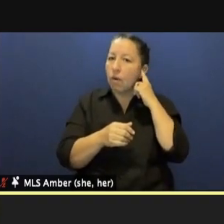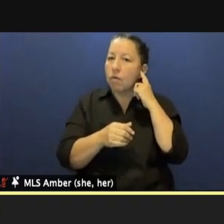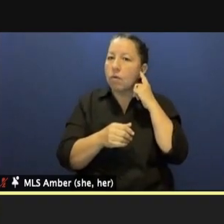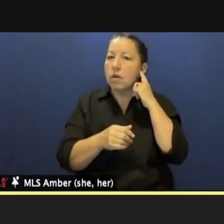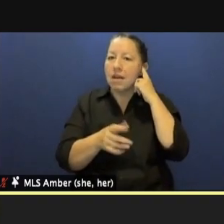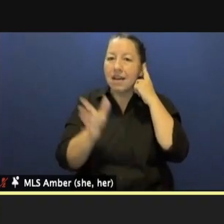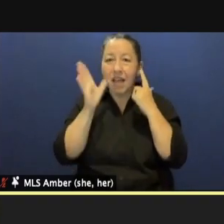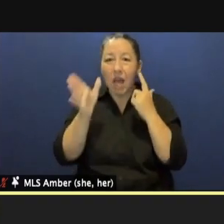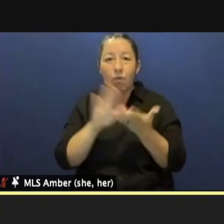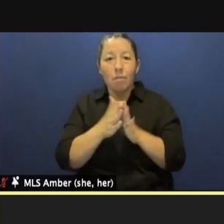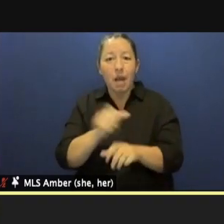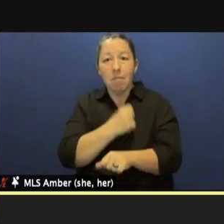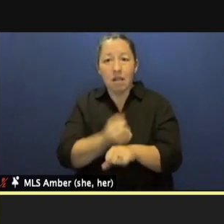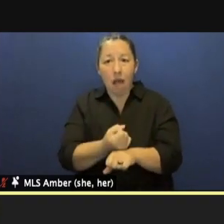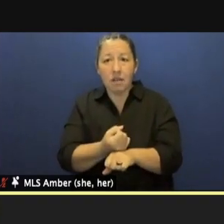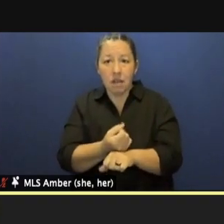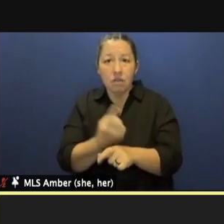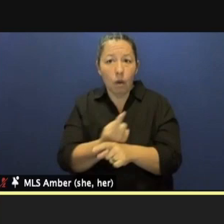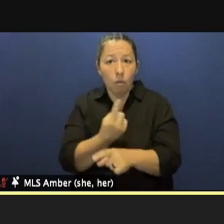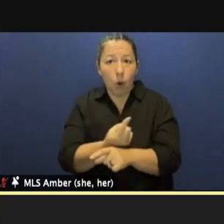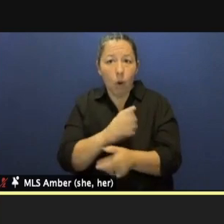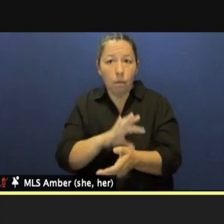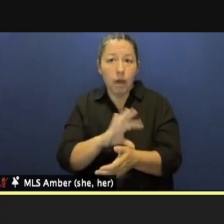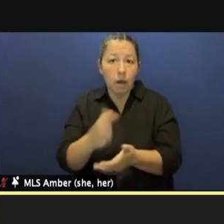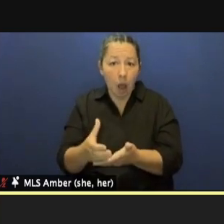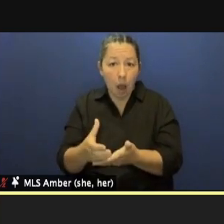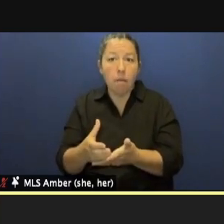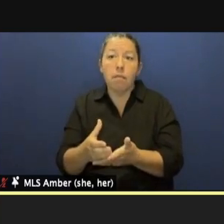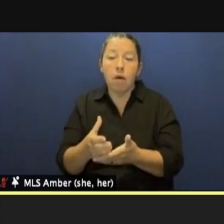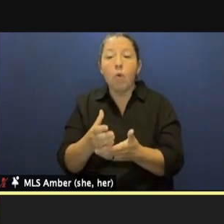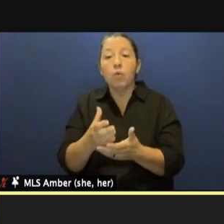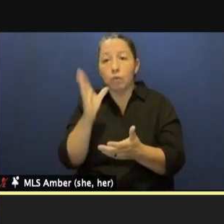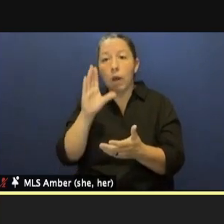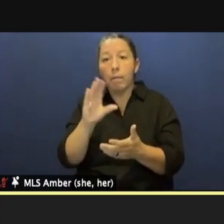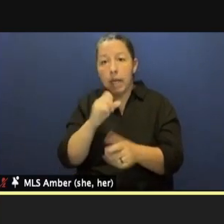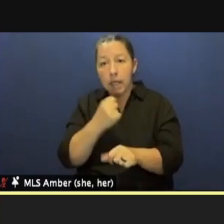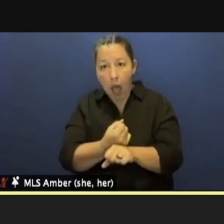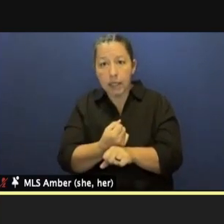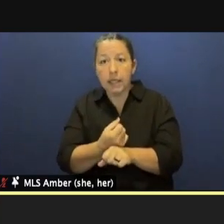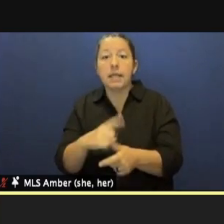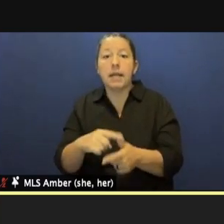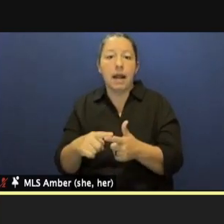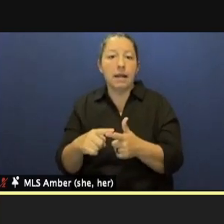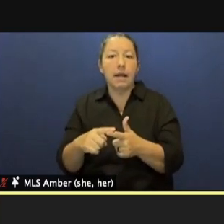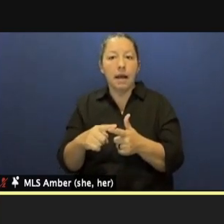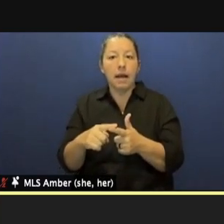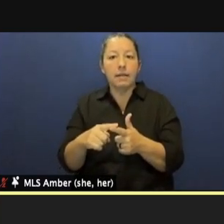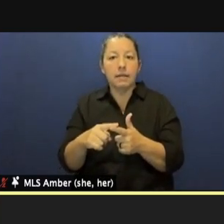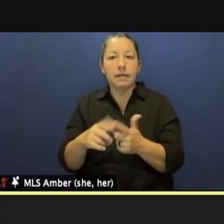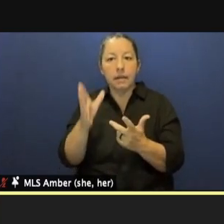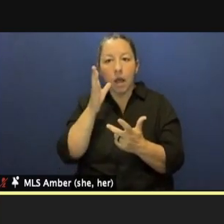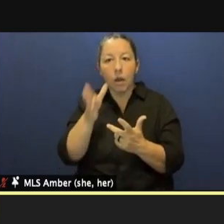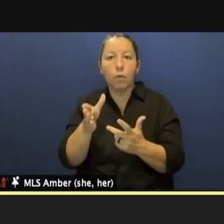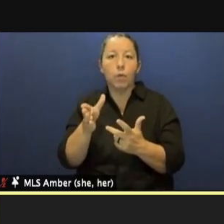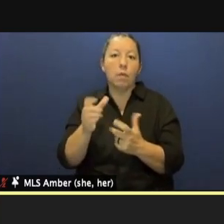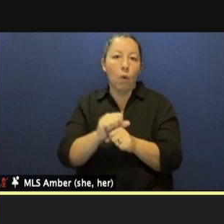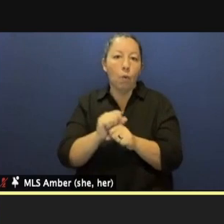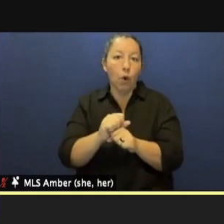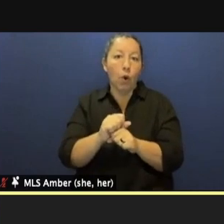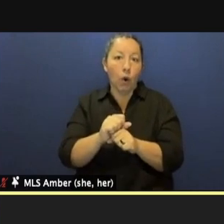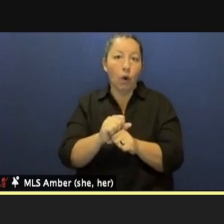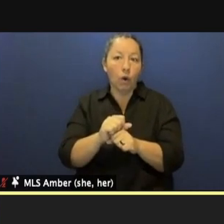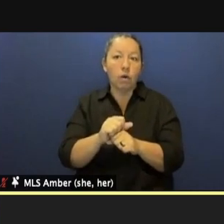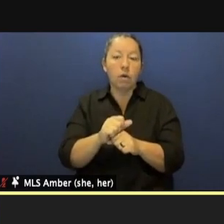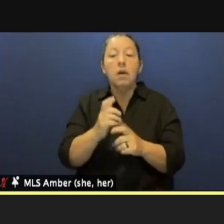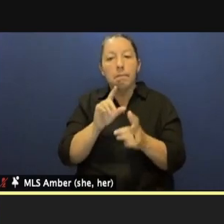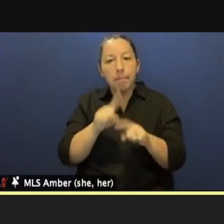locked in, the correct values will get locked in, and then, of course, we will optimize the mission traverse around those parameters.